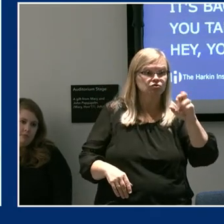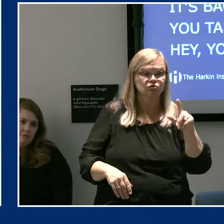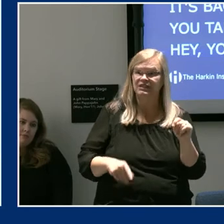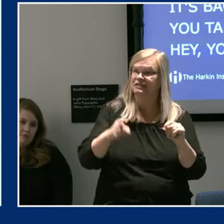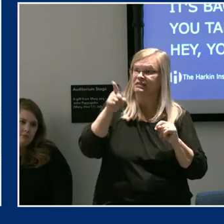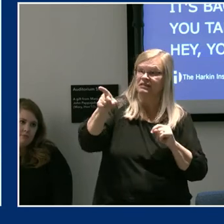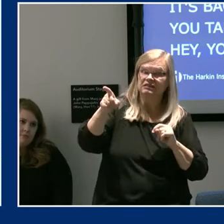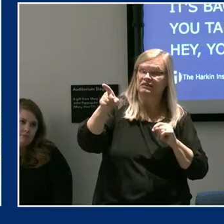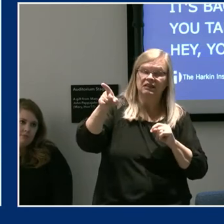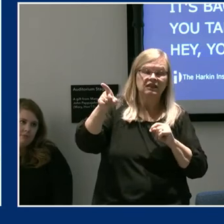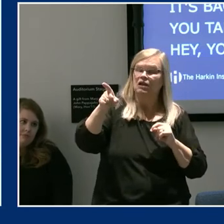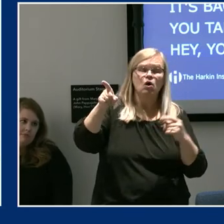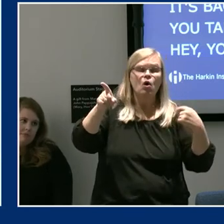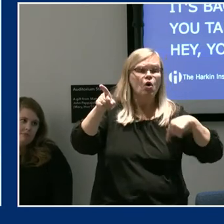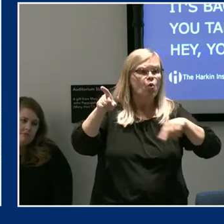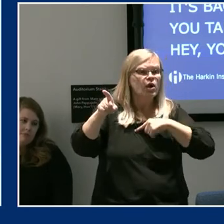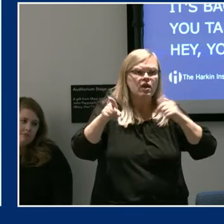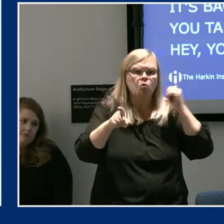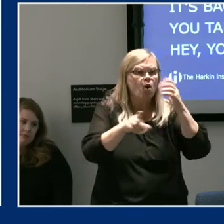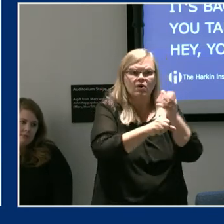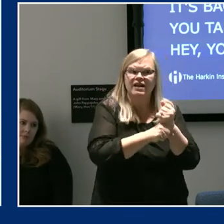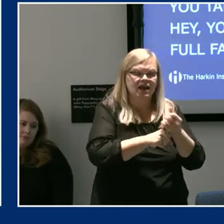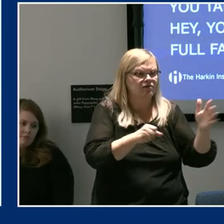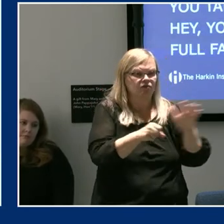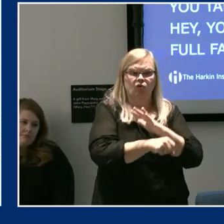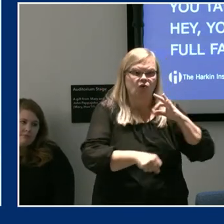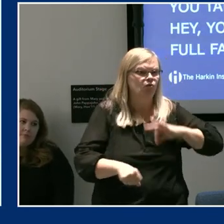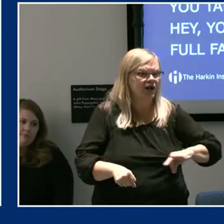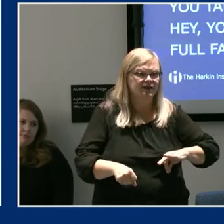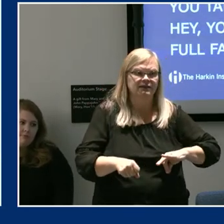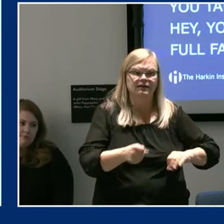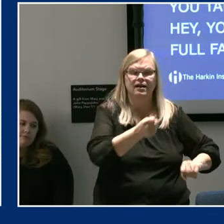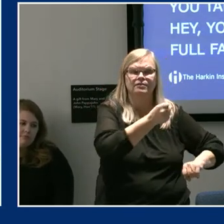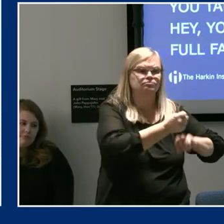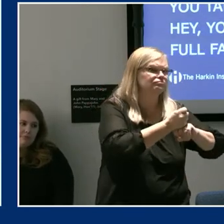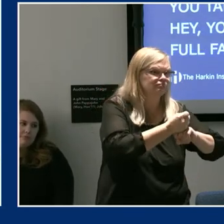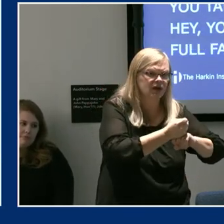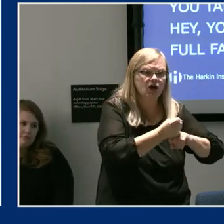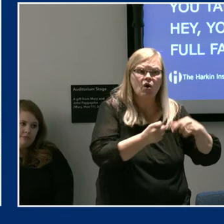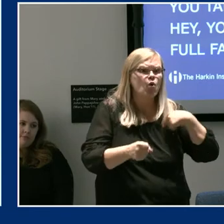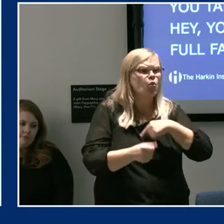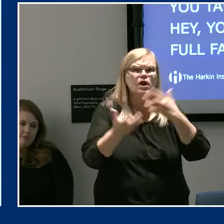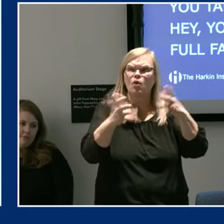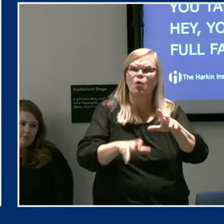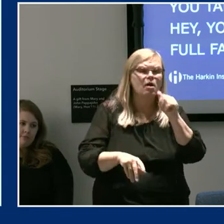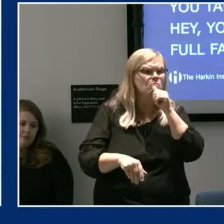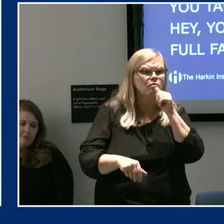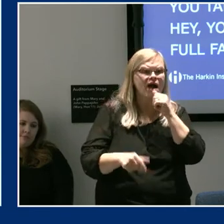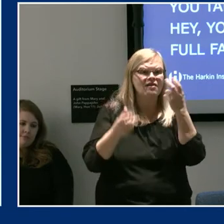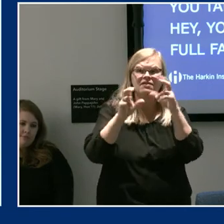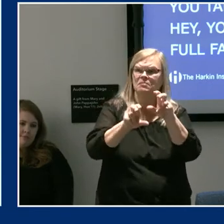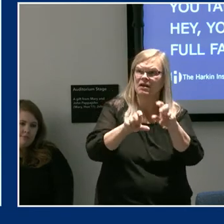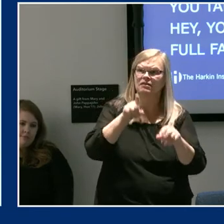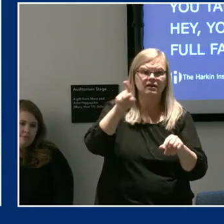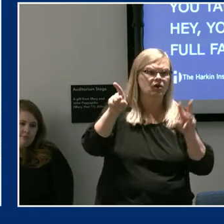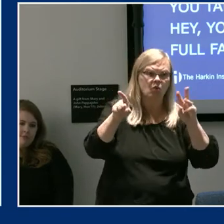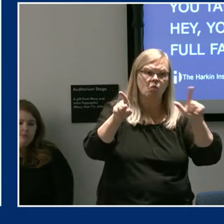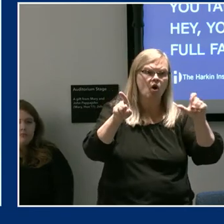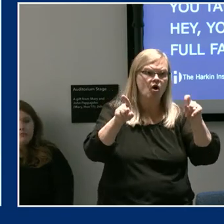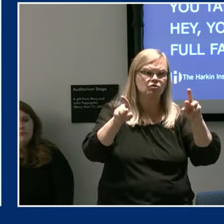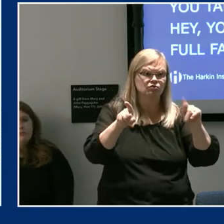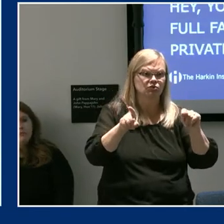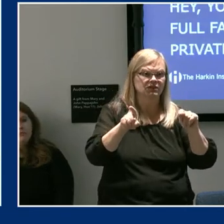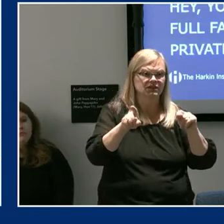and credit. And we wouldn't want private investments in Wall Street to be backed by the federal